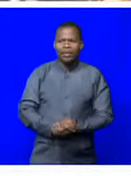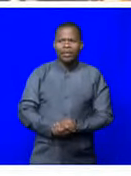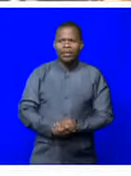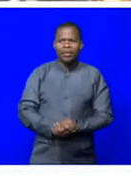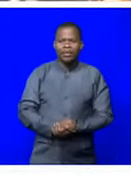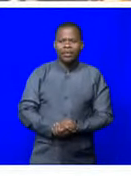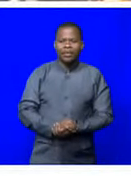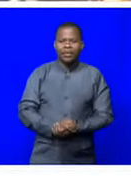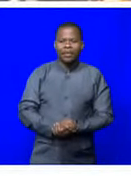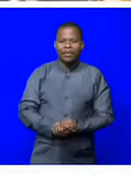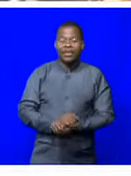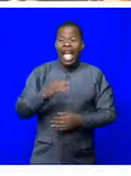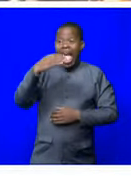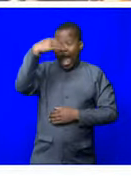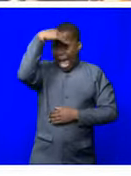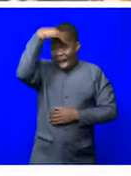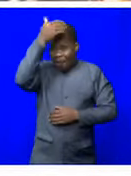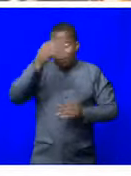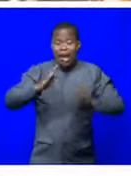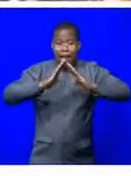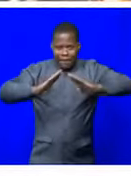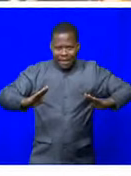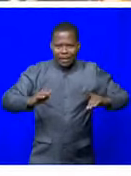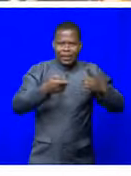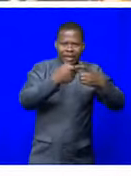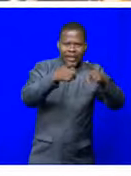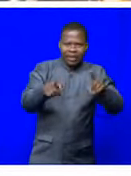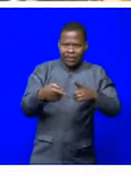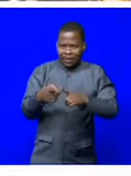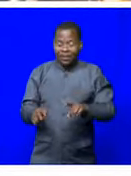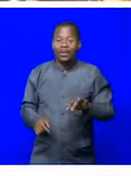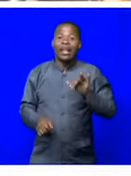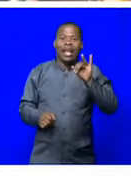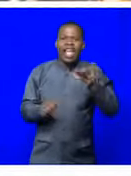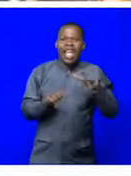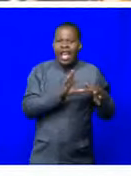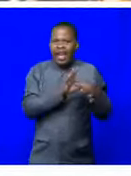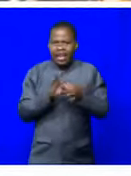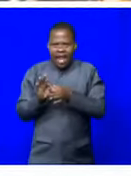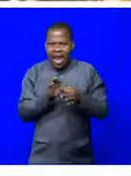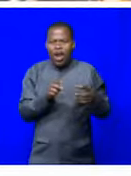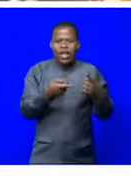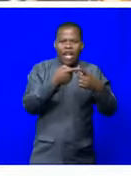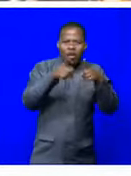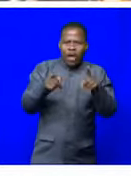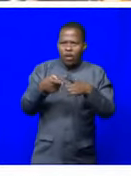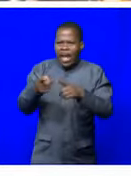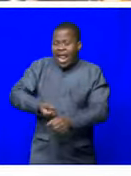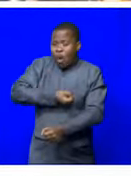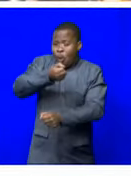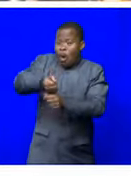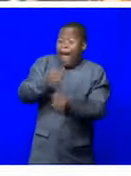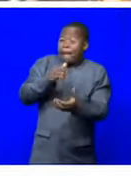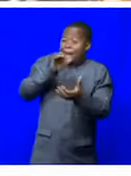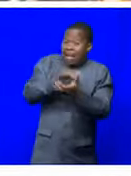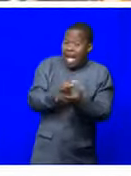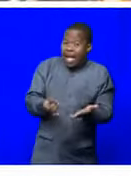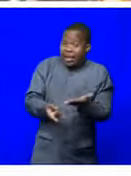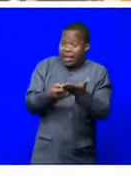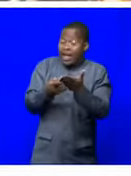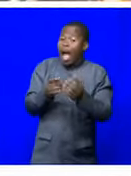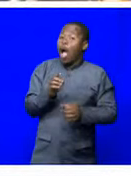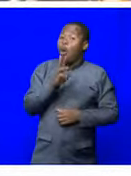Kumekisa lusito kubantu kungafezeka ngekuthi ematiko lehlukene ahulumende netinhlangano letingekho ngephansi